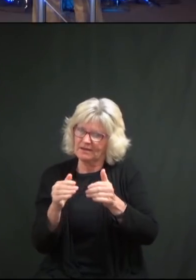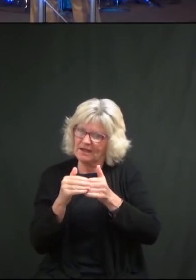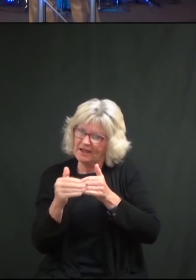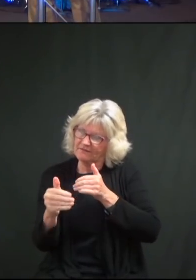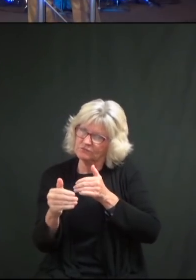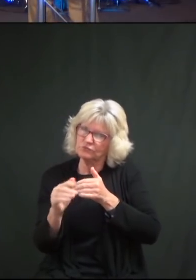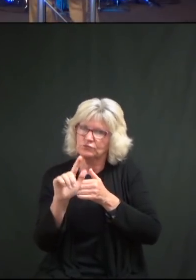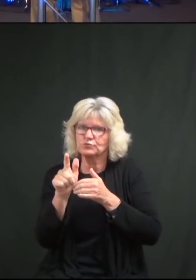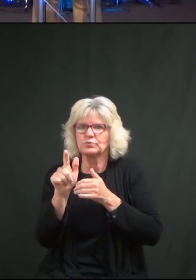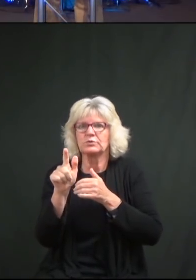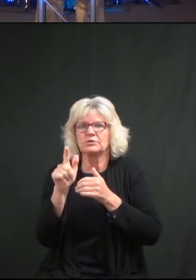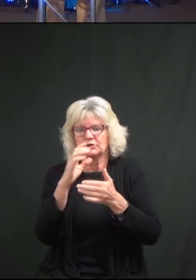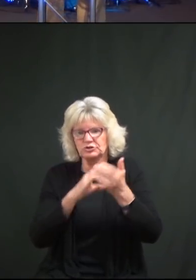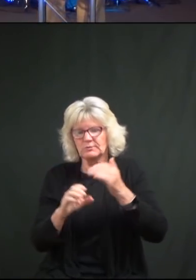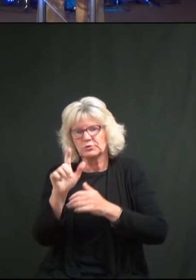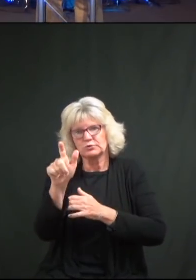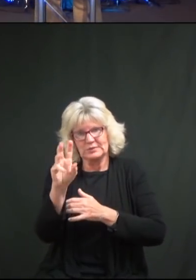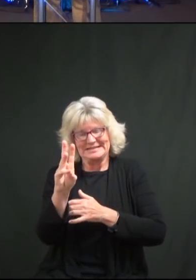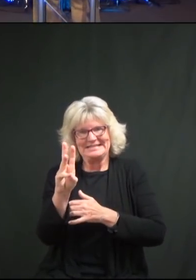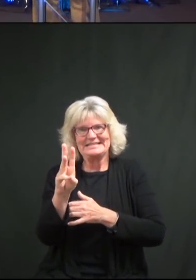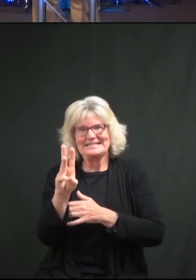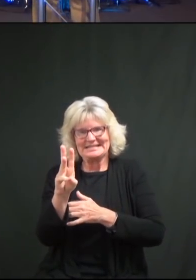after